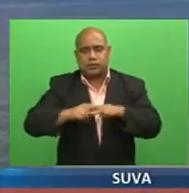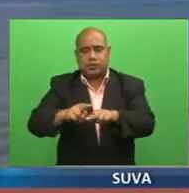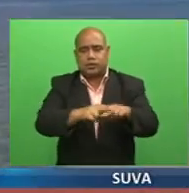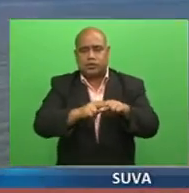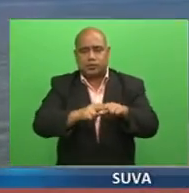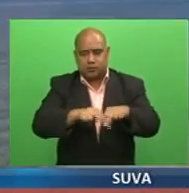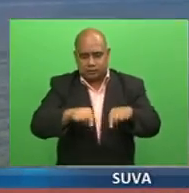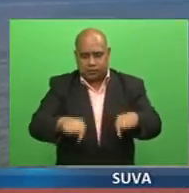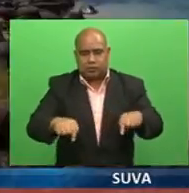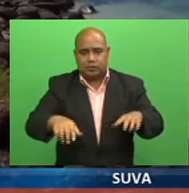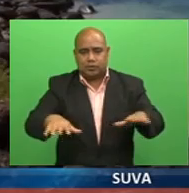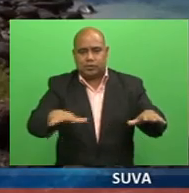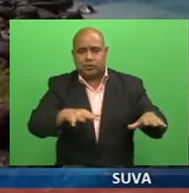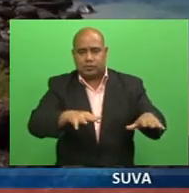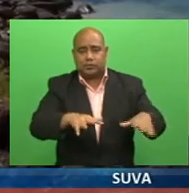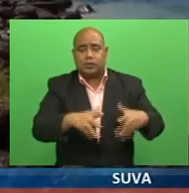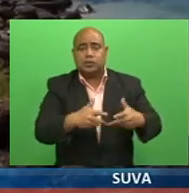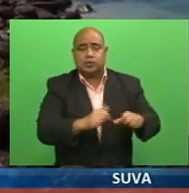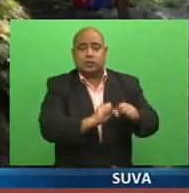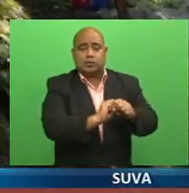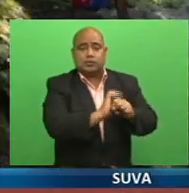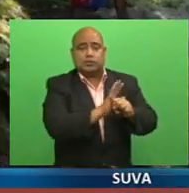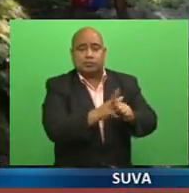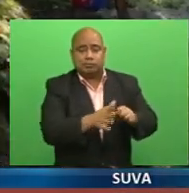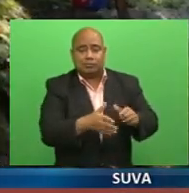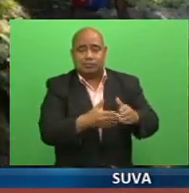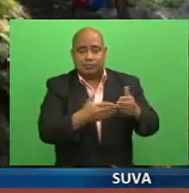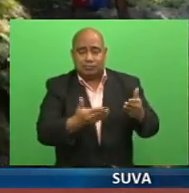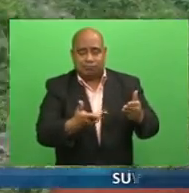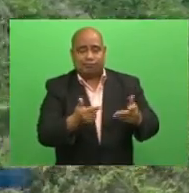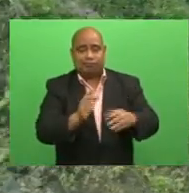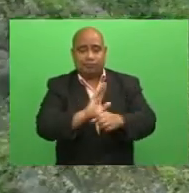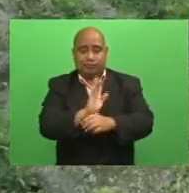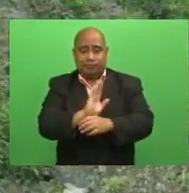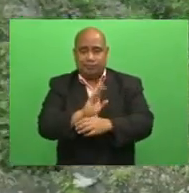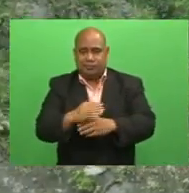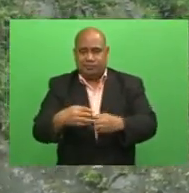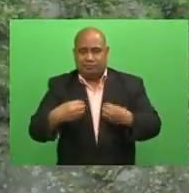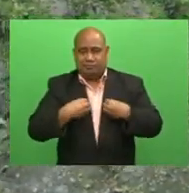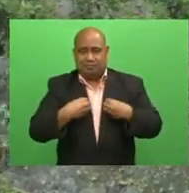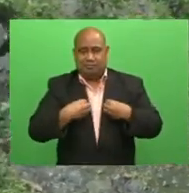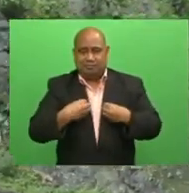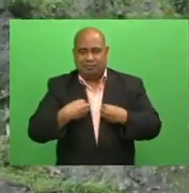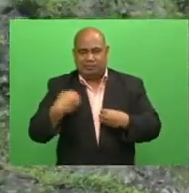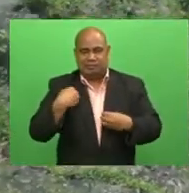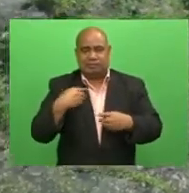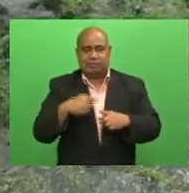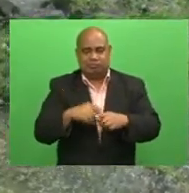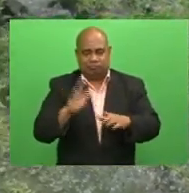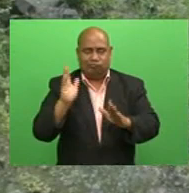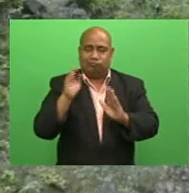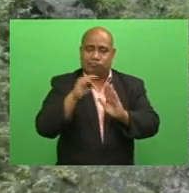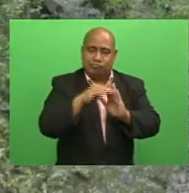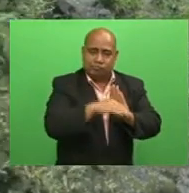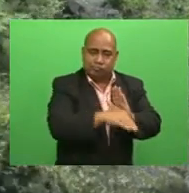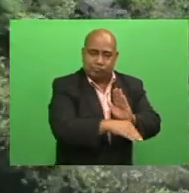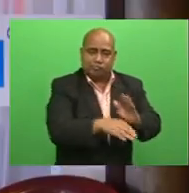COVID-19 has hit the entertainment industry hard, and its trickle-down effect is being felt by Fiji, with many film